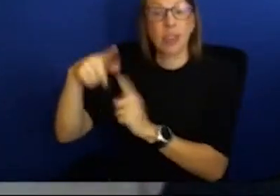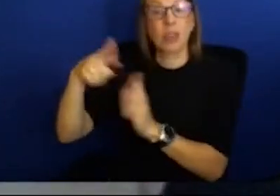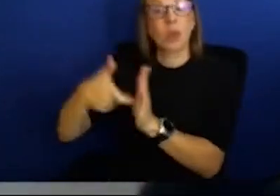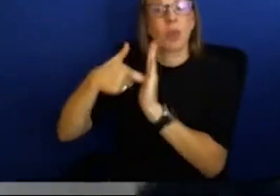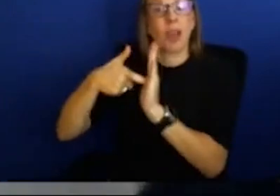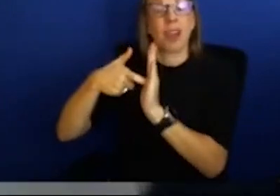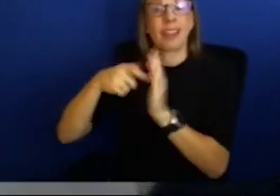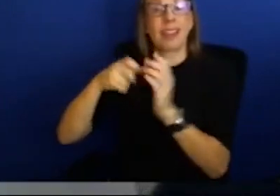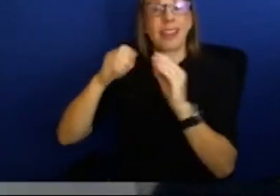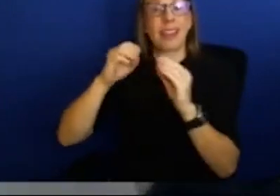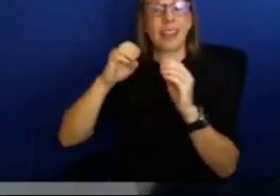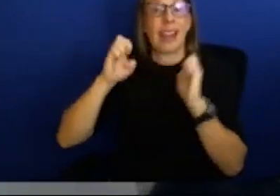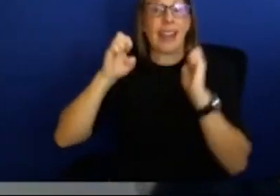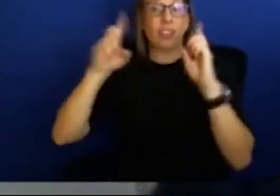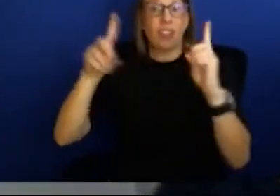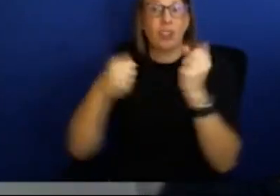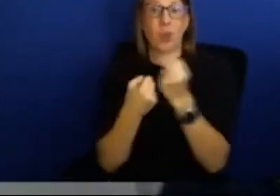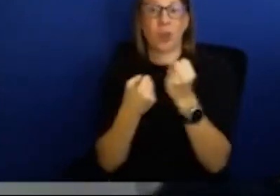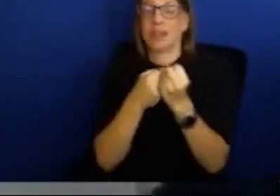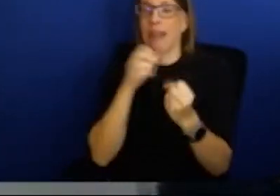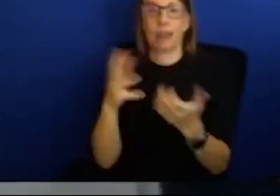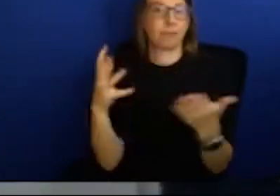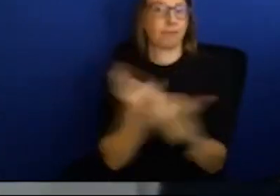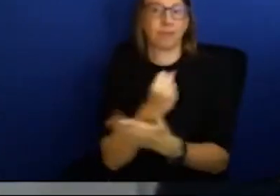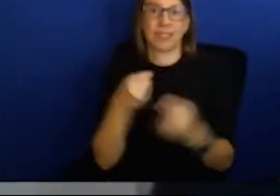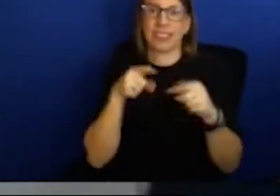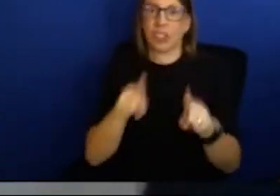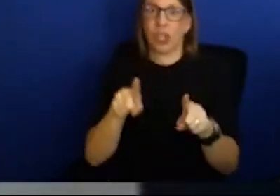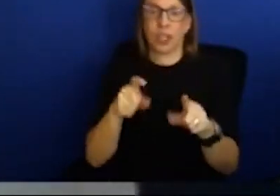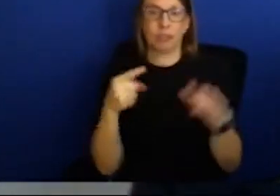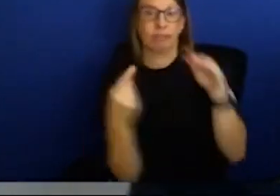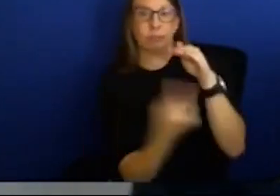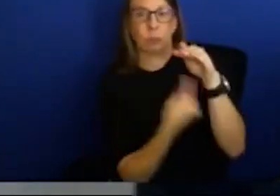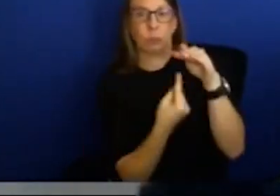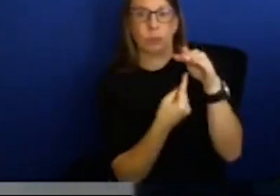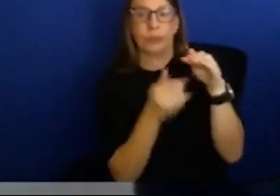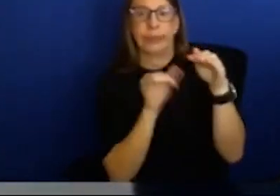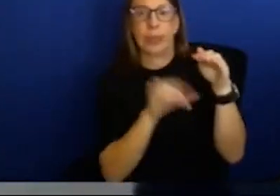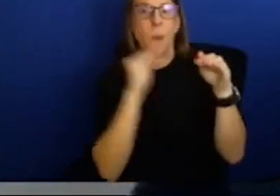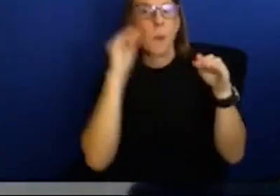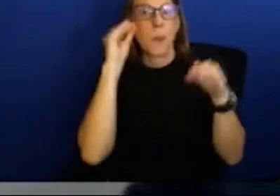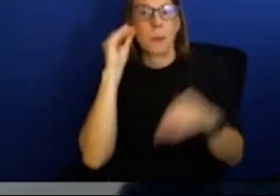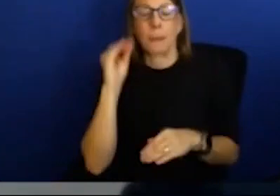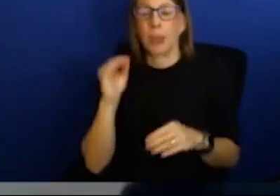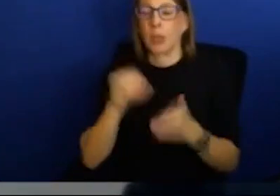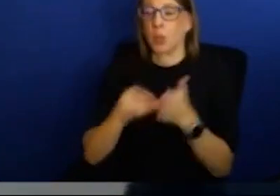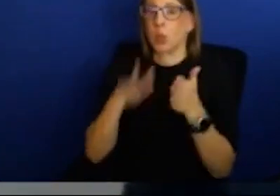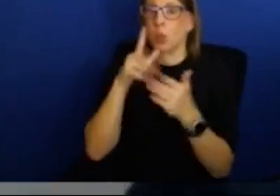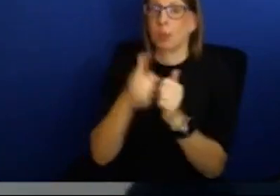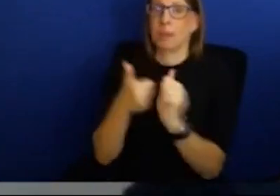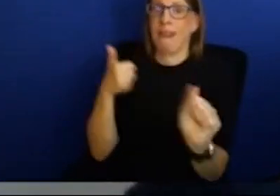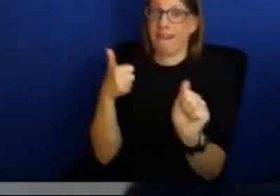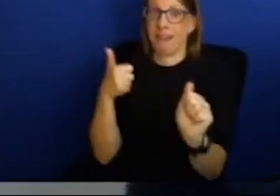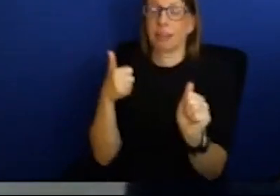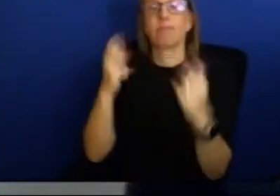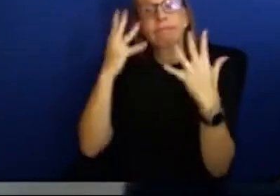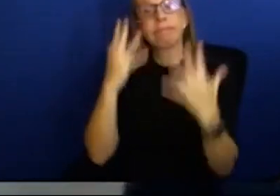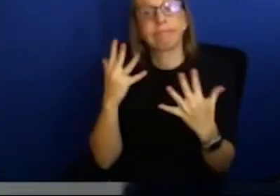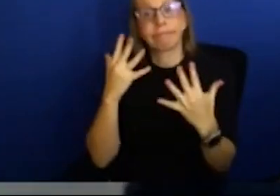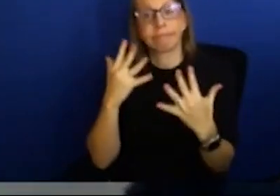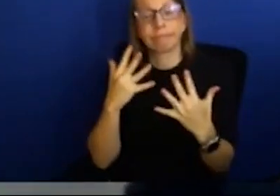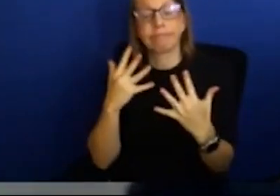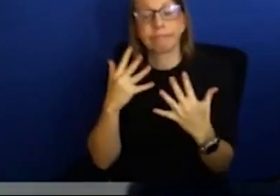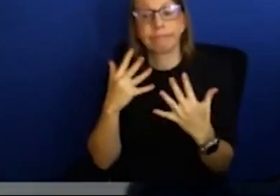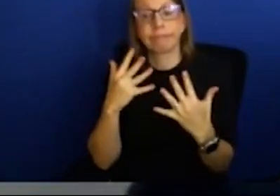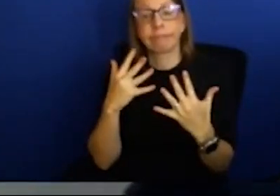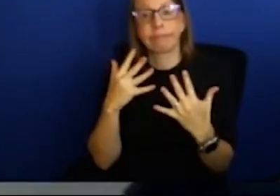educational supports. They're not getting that during this time. And so we're going to see students really fall behind. And unfortunately,